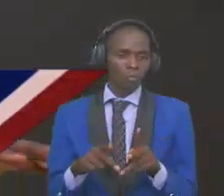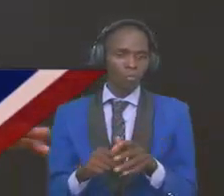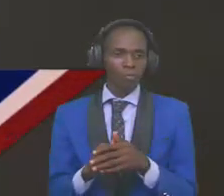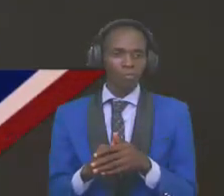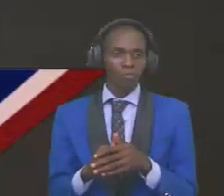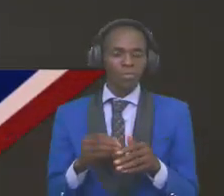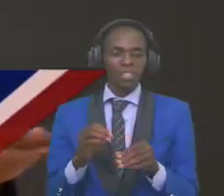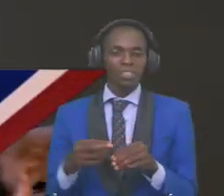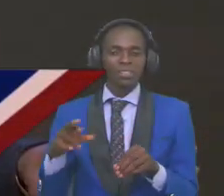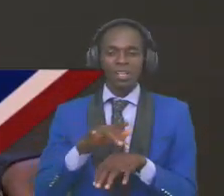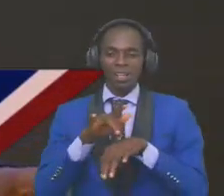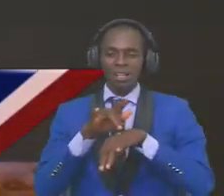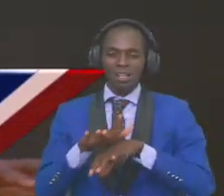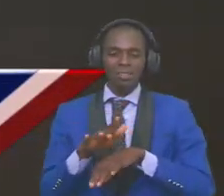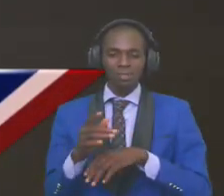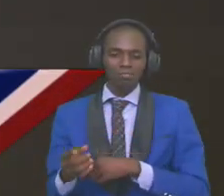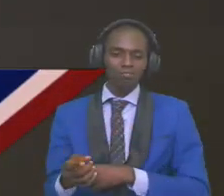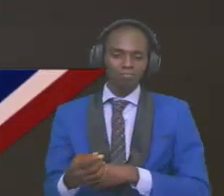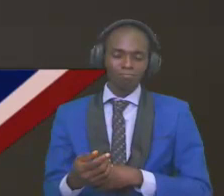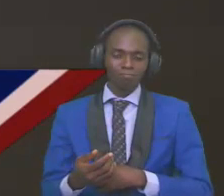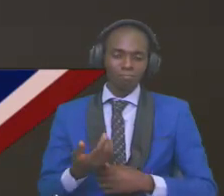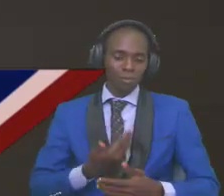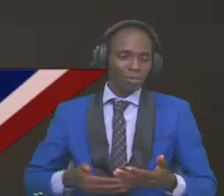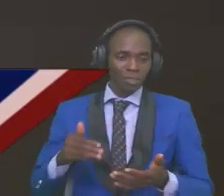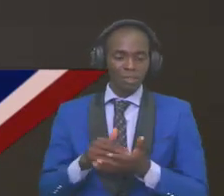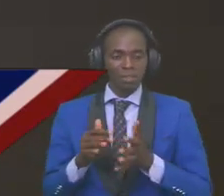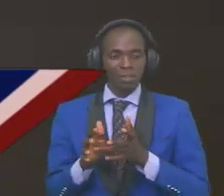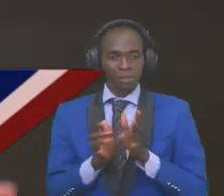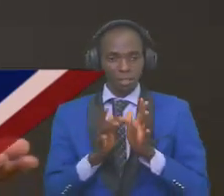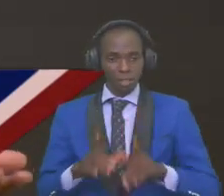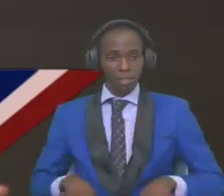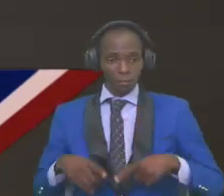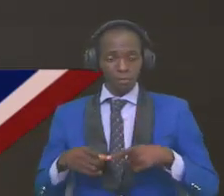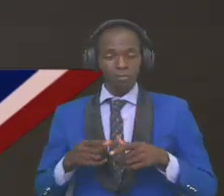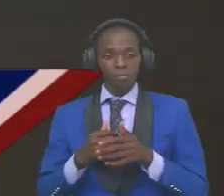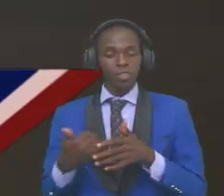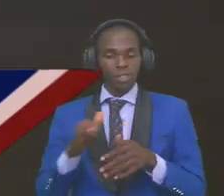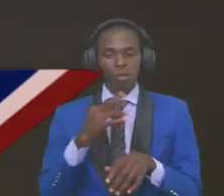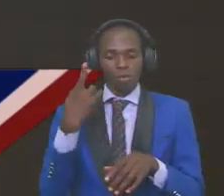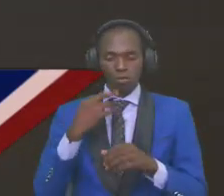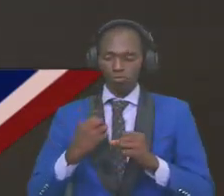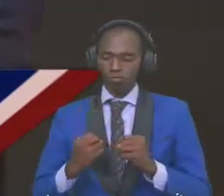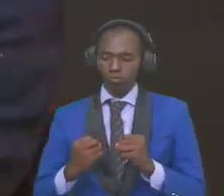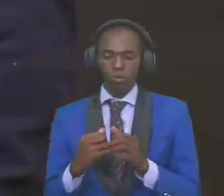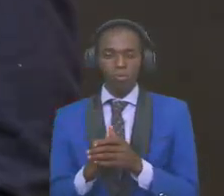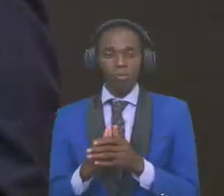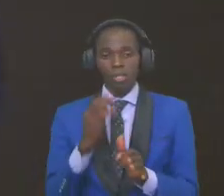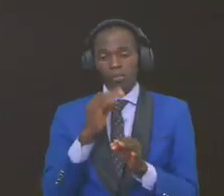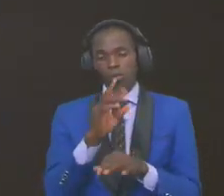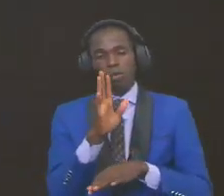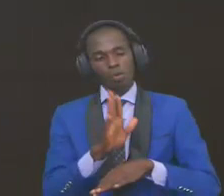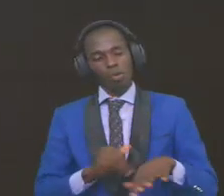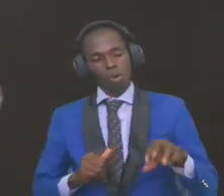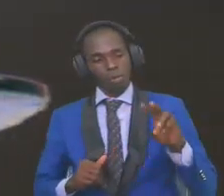their earlier days of the Christian life, they were firm. If you call